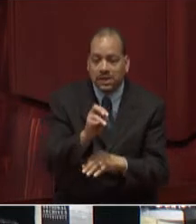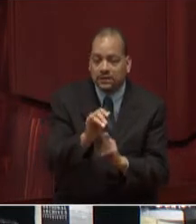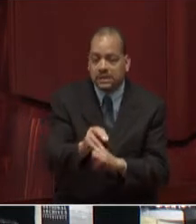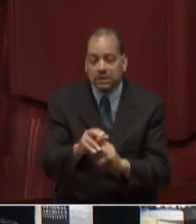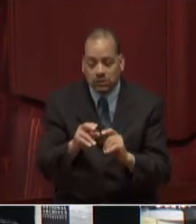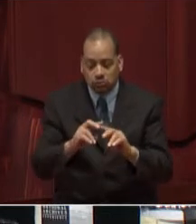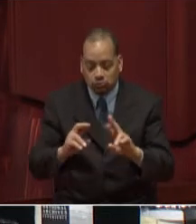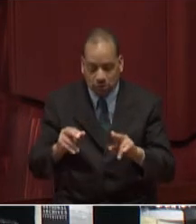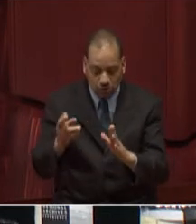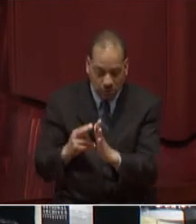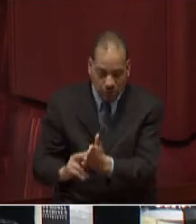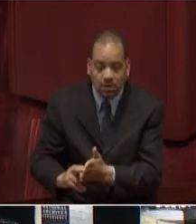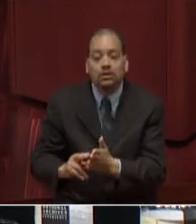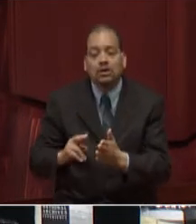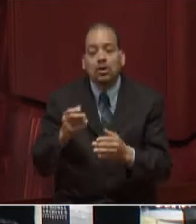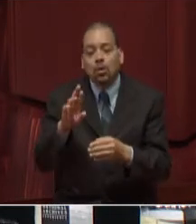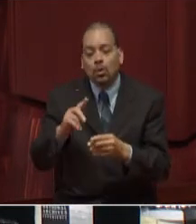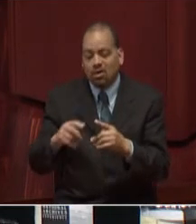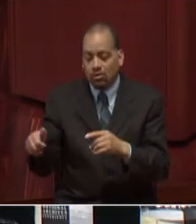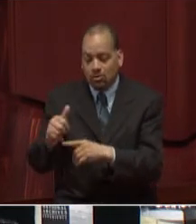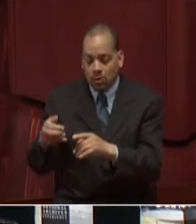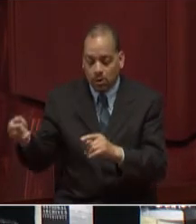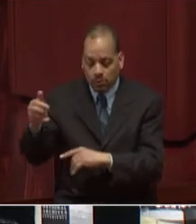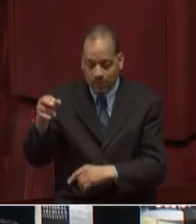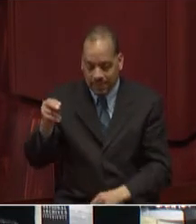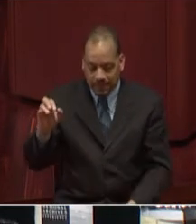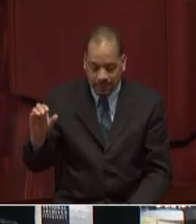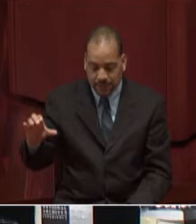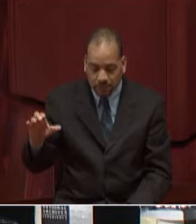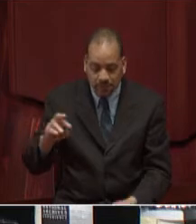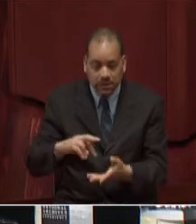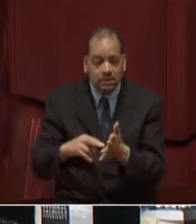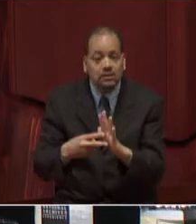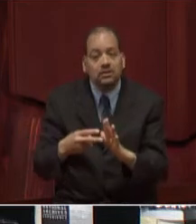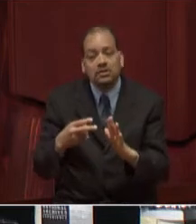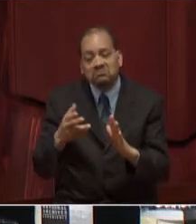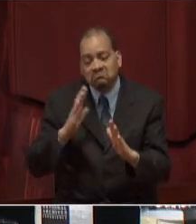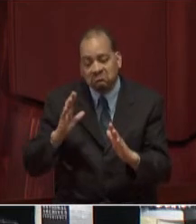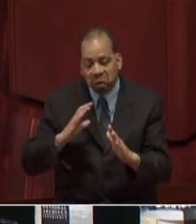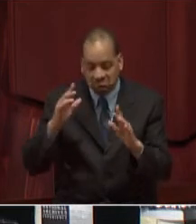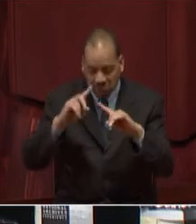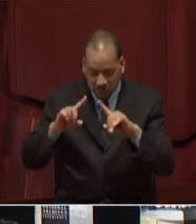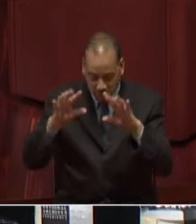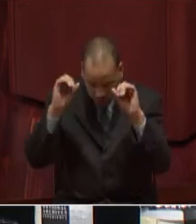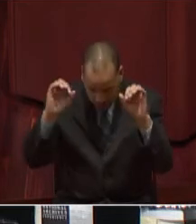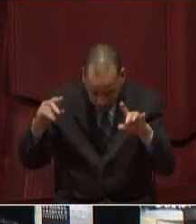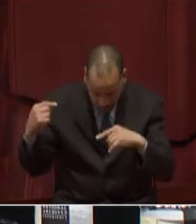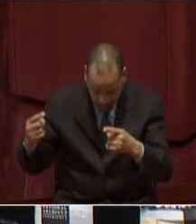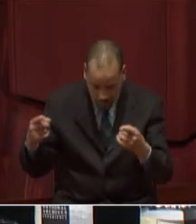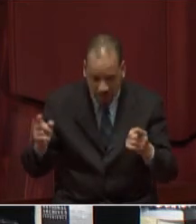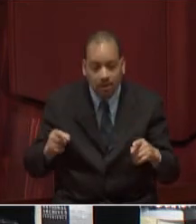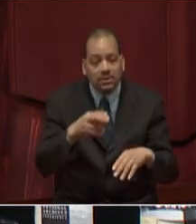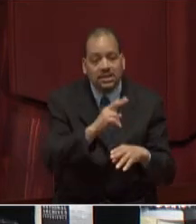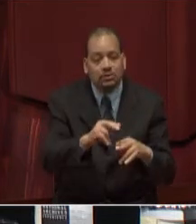make their way up to the NSC. But in previous administrations, the key committees were generally chaired, I think, by the Secretary of